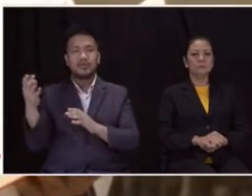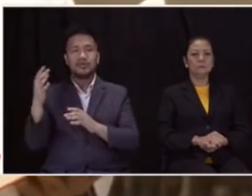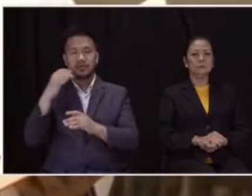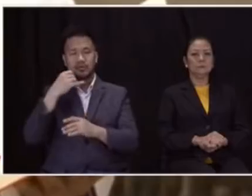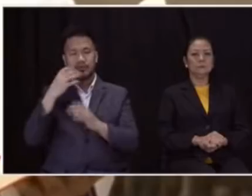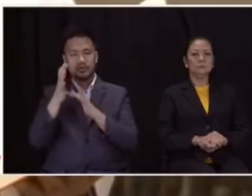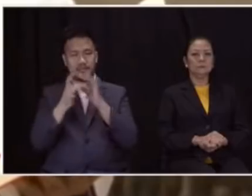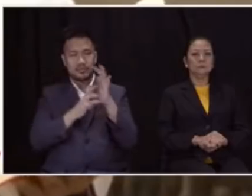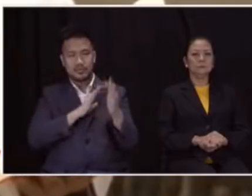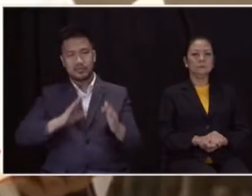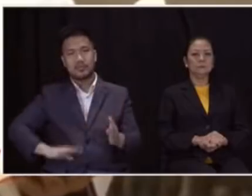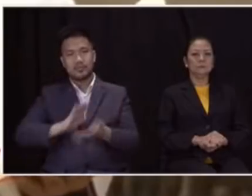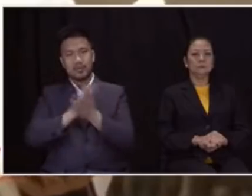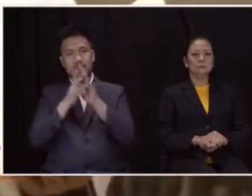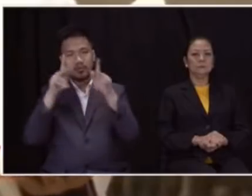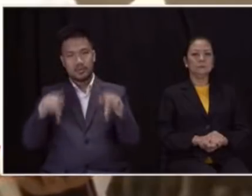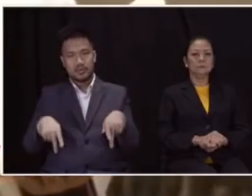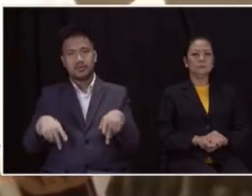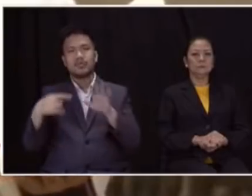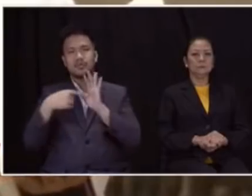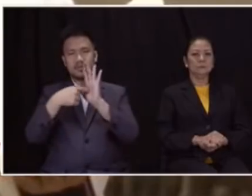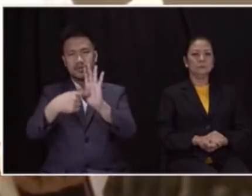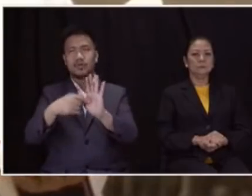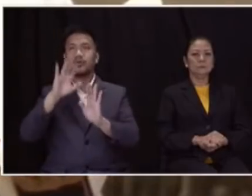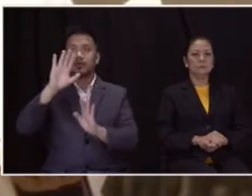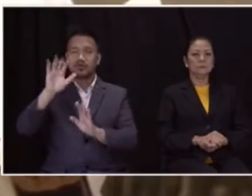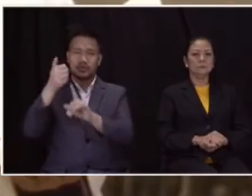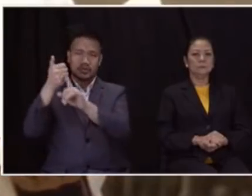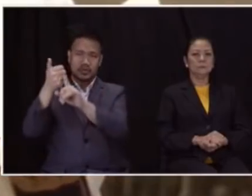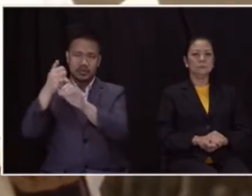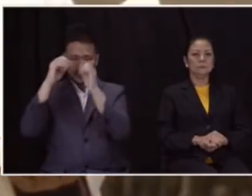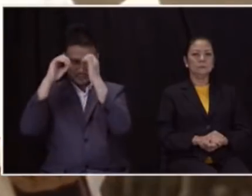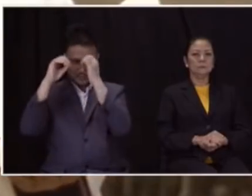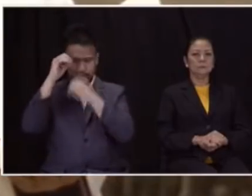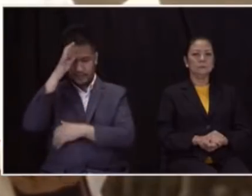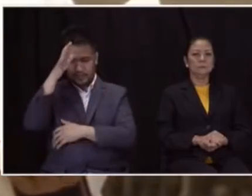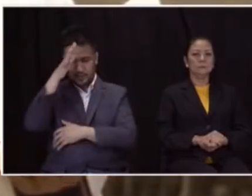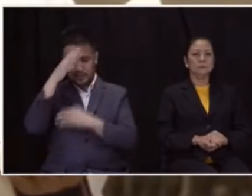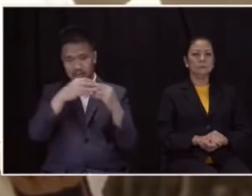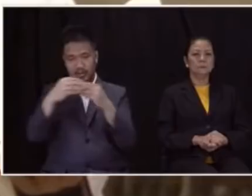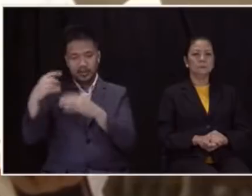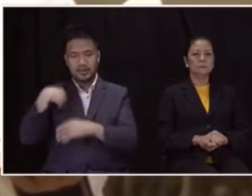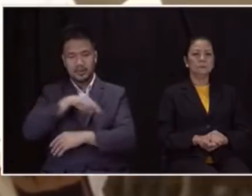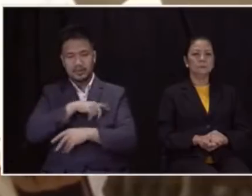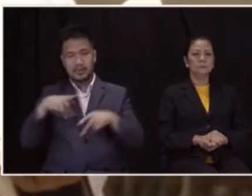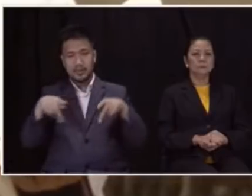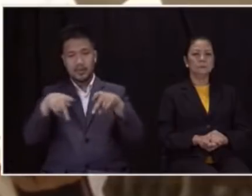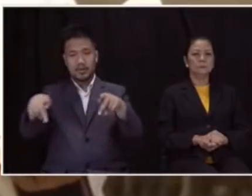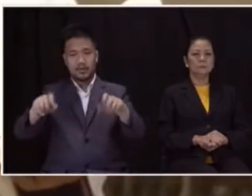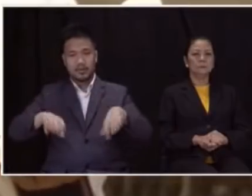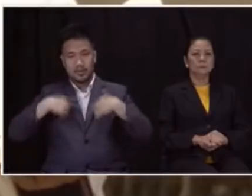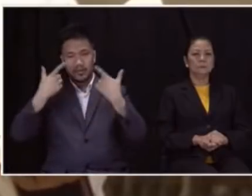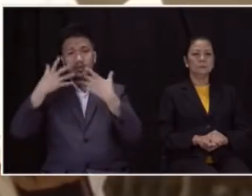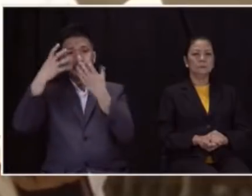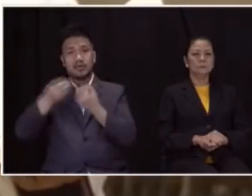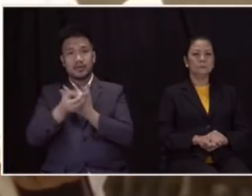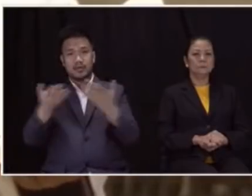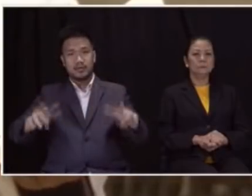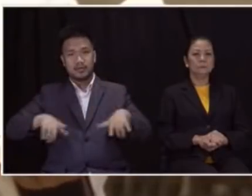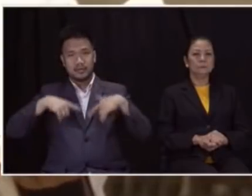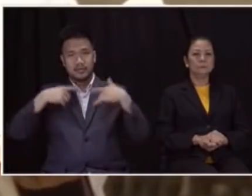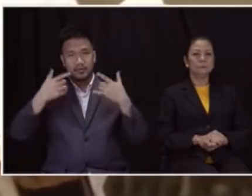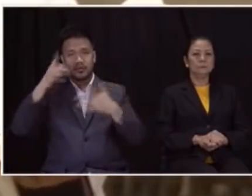too, show yourself a Father and guide us in the path of life. Obtain for us grace,